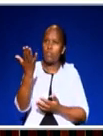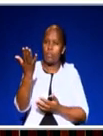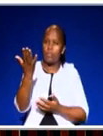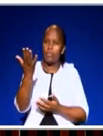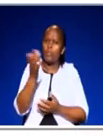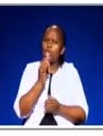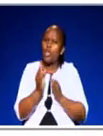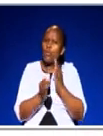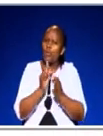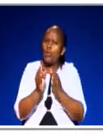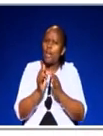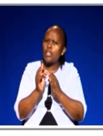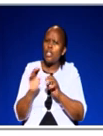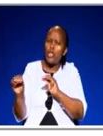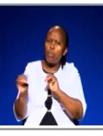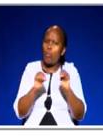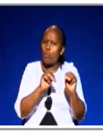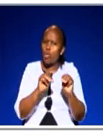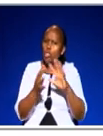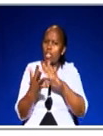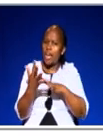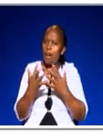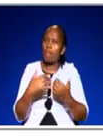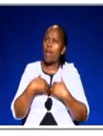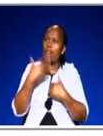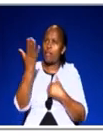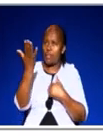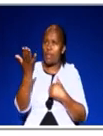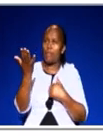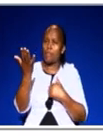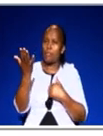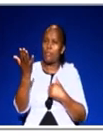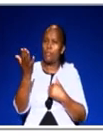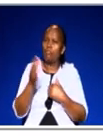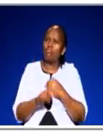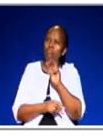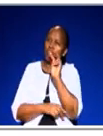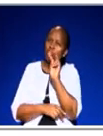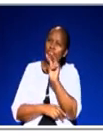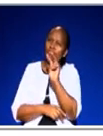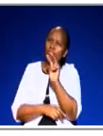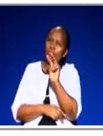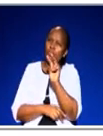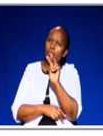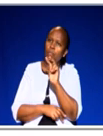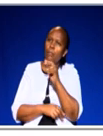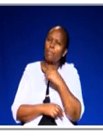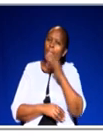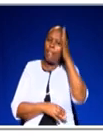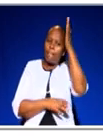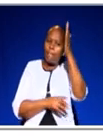So if we look at the motion graph that we have there, you see the